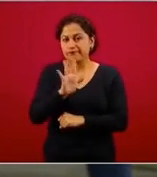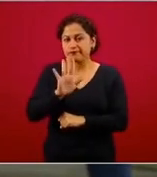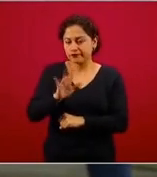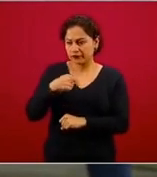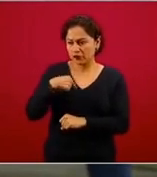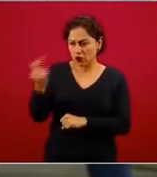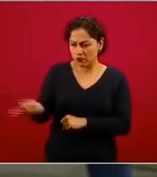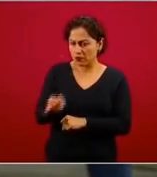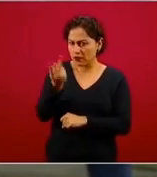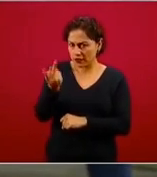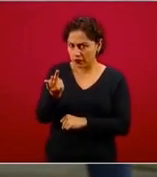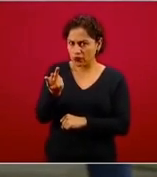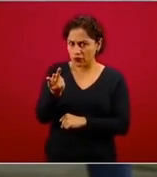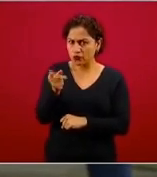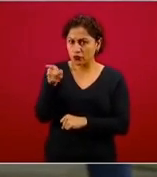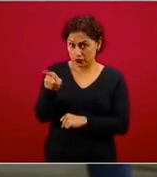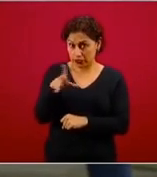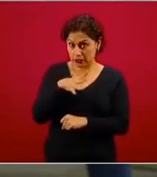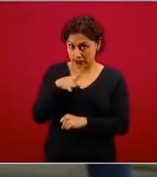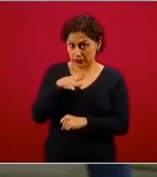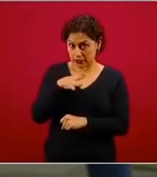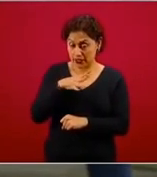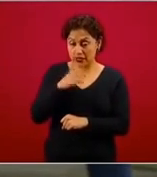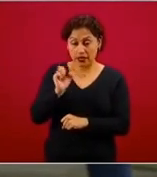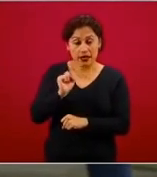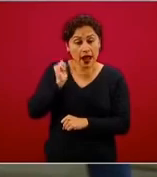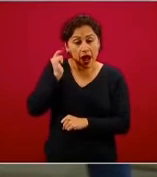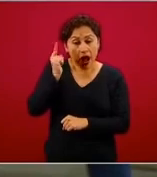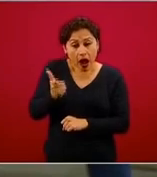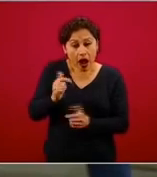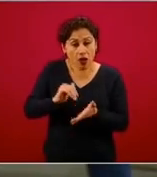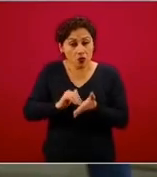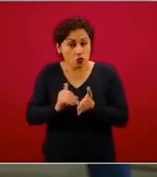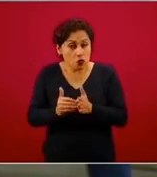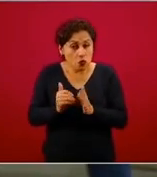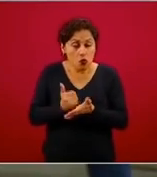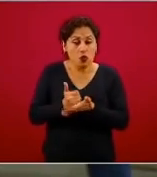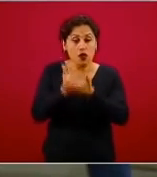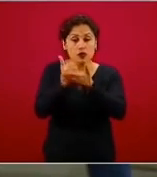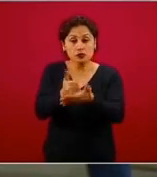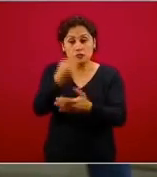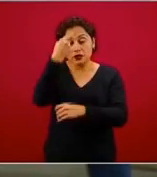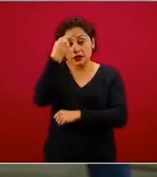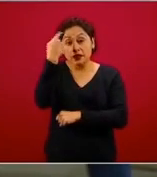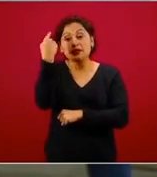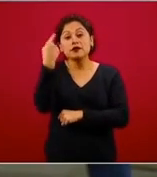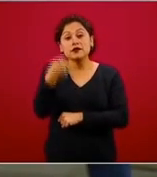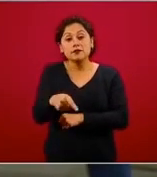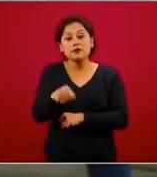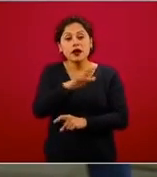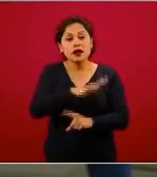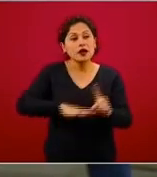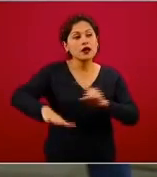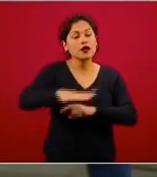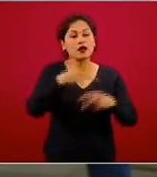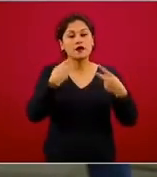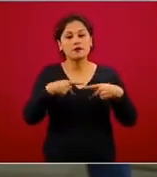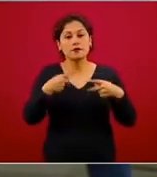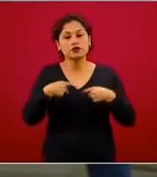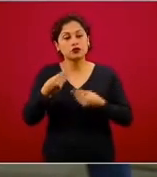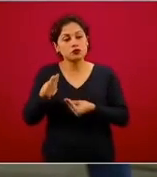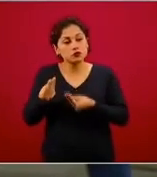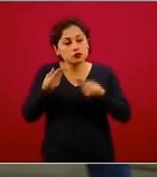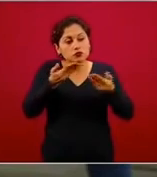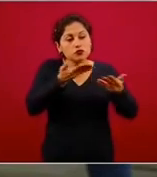I wanted to ask you one question. Depending on the answer, I might go on to a second question. Do you have a design or